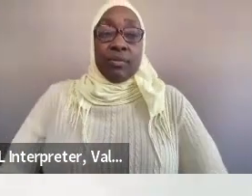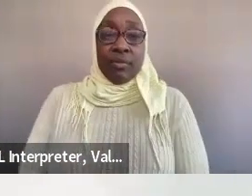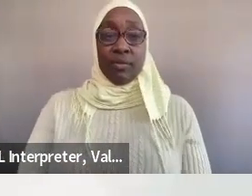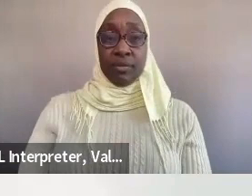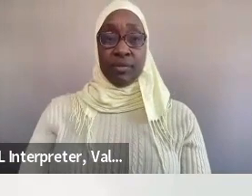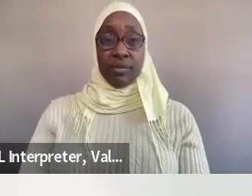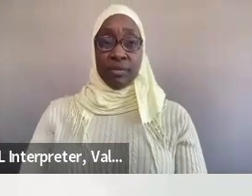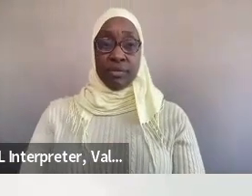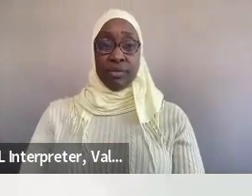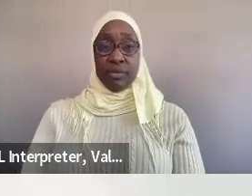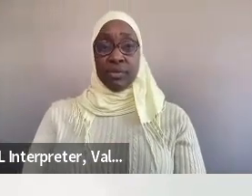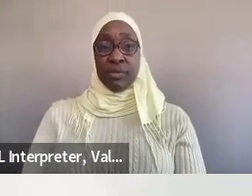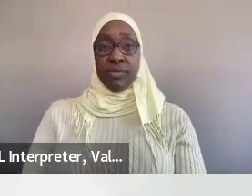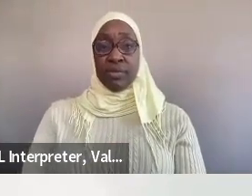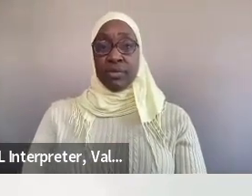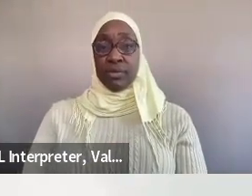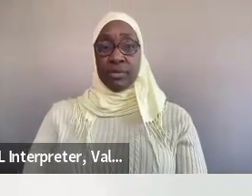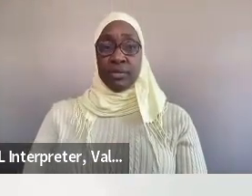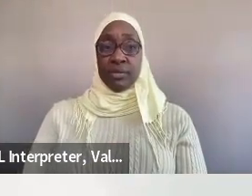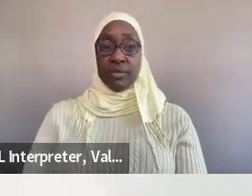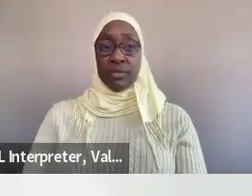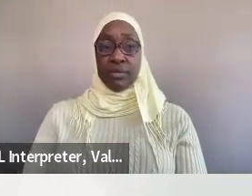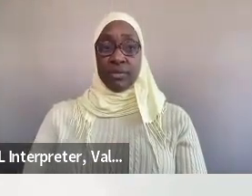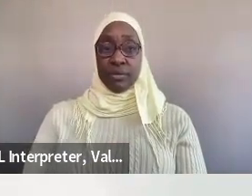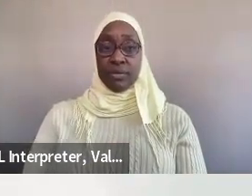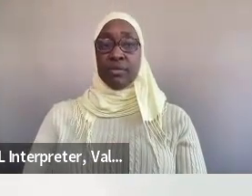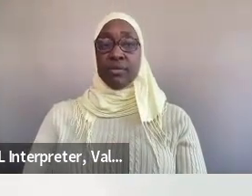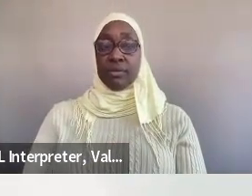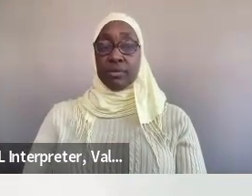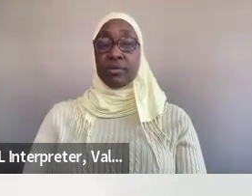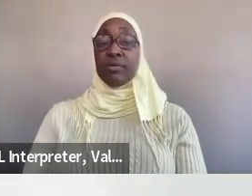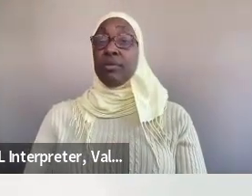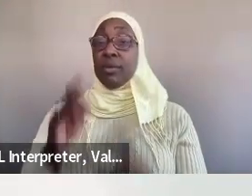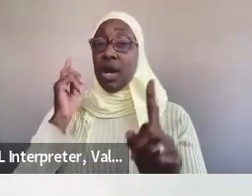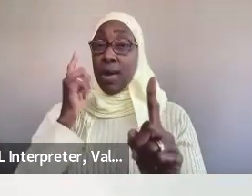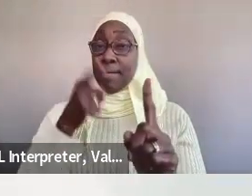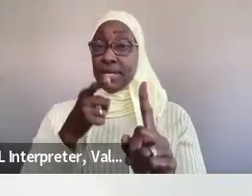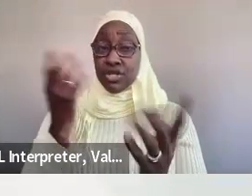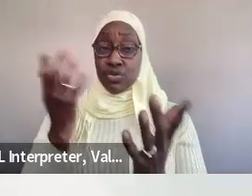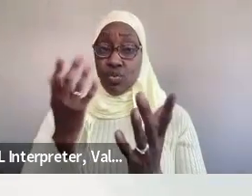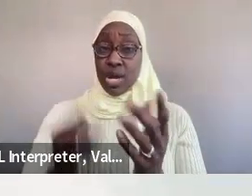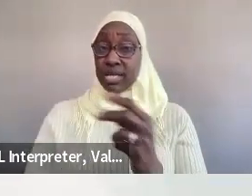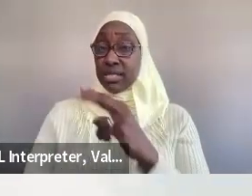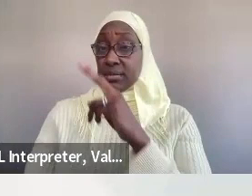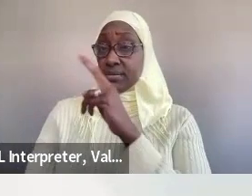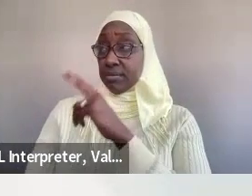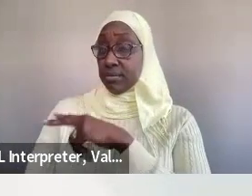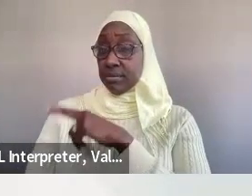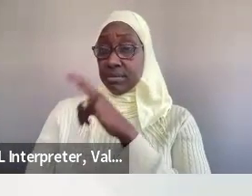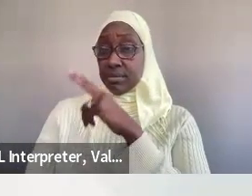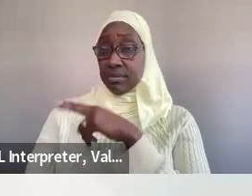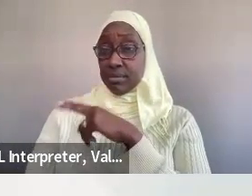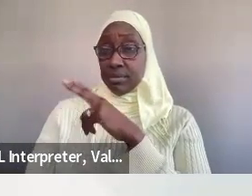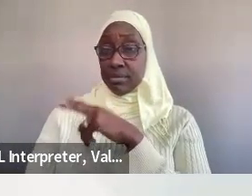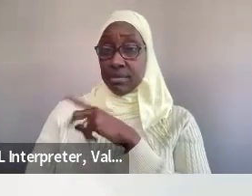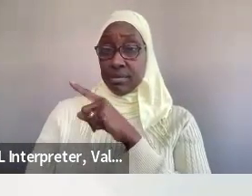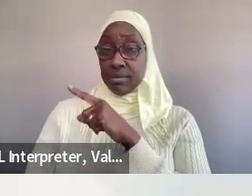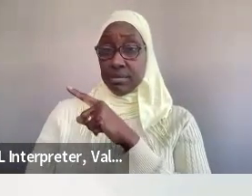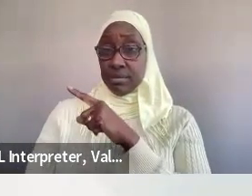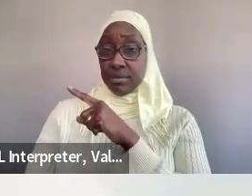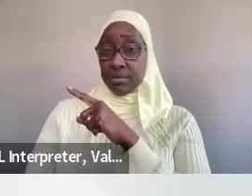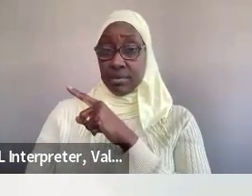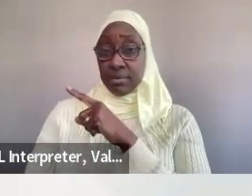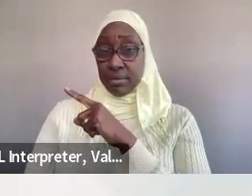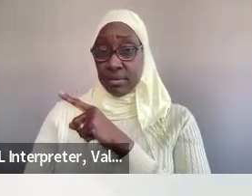Sorry. So our mission is to advocate discussions and raise awareness about disabilities. We foster